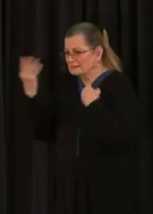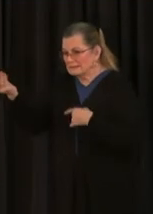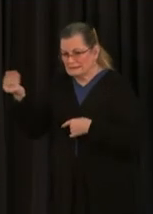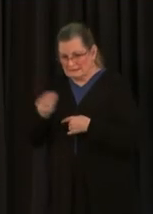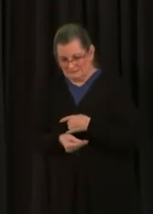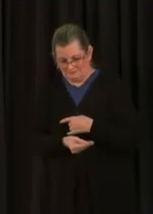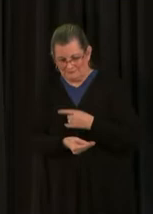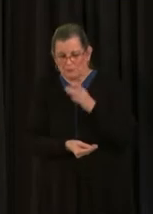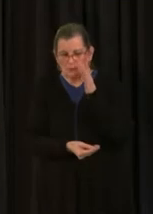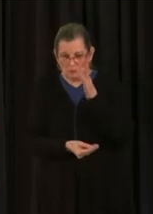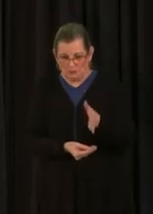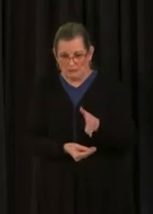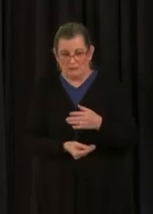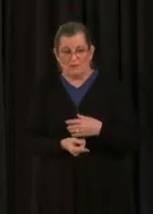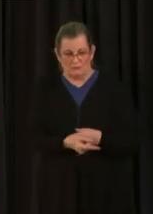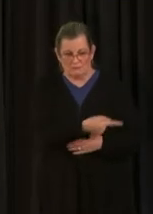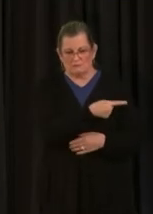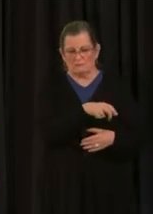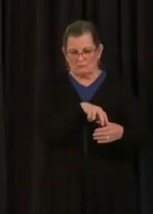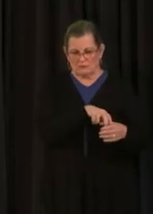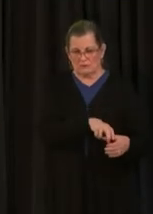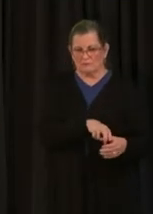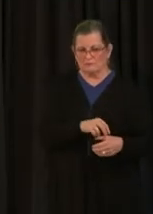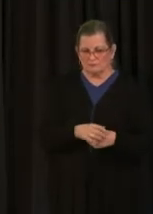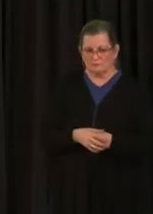mandate for facial mask use.